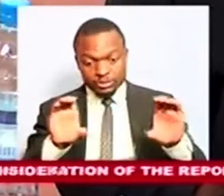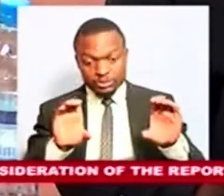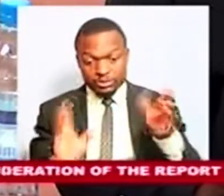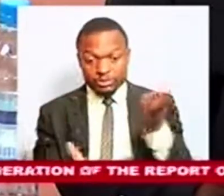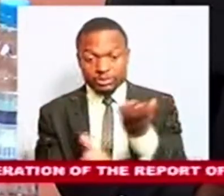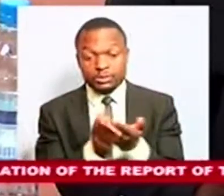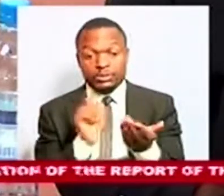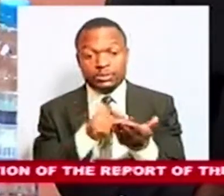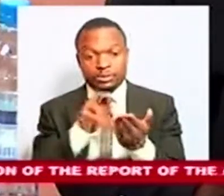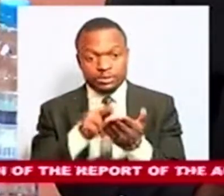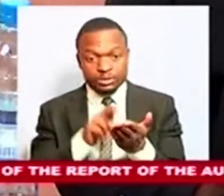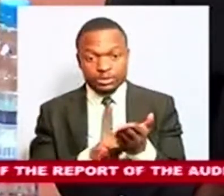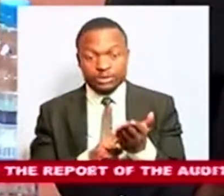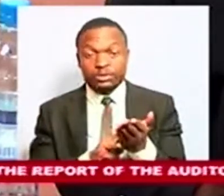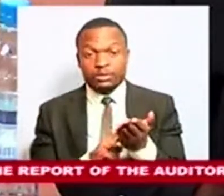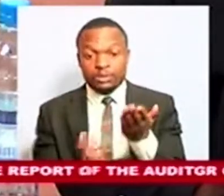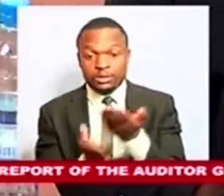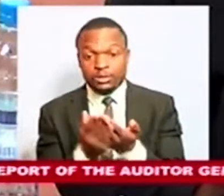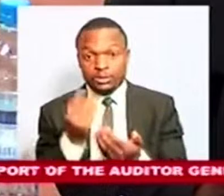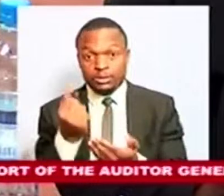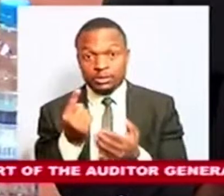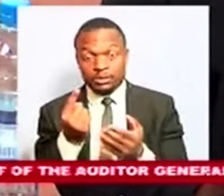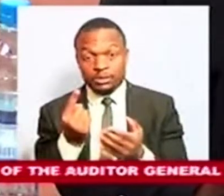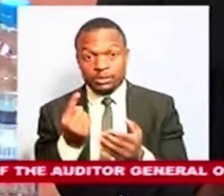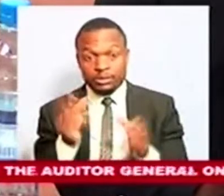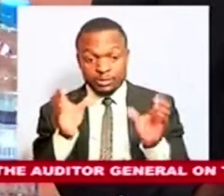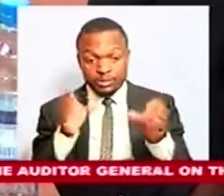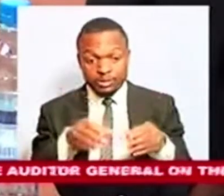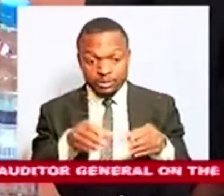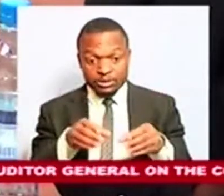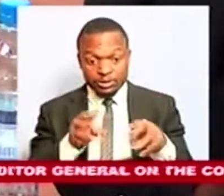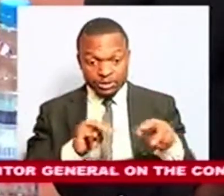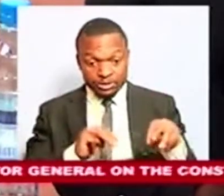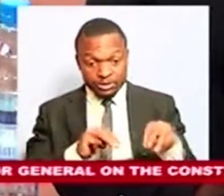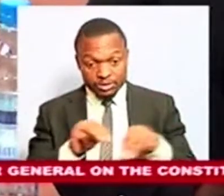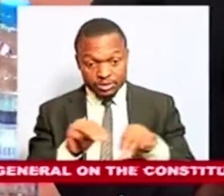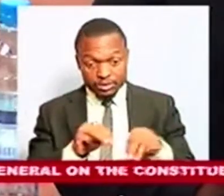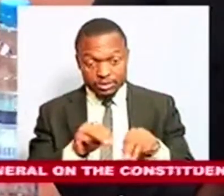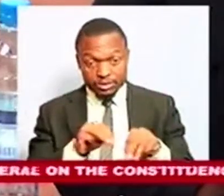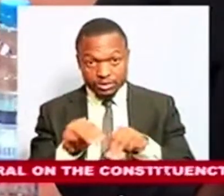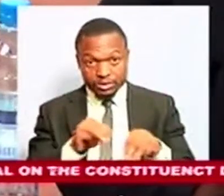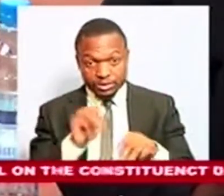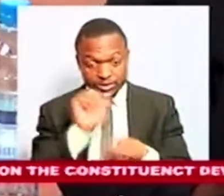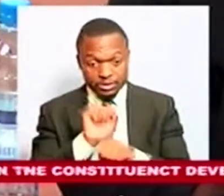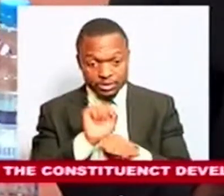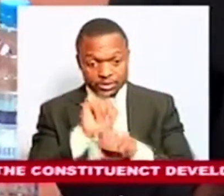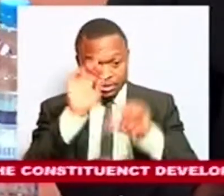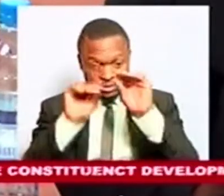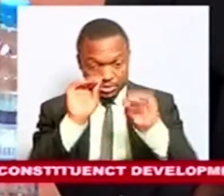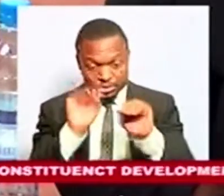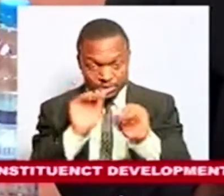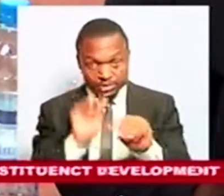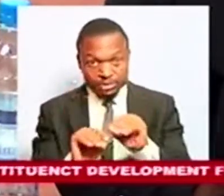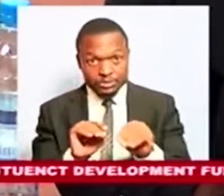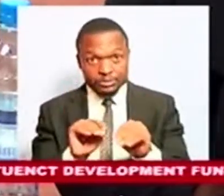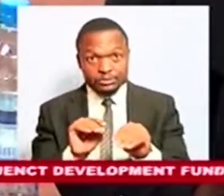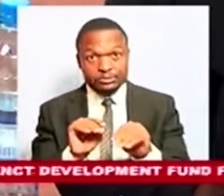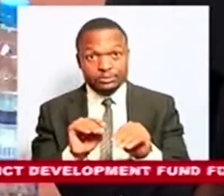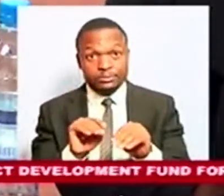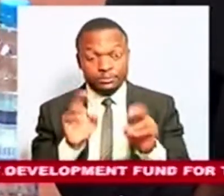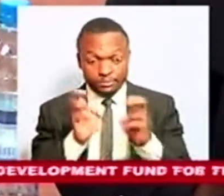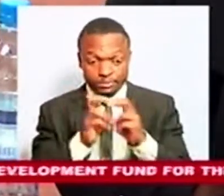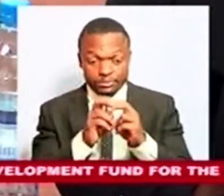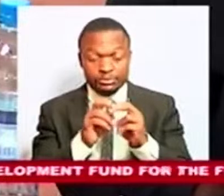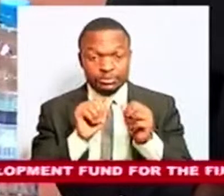this report as Appendix 1. The council managed to work on the defects as the project was still within the retention period when